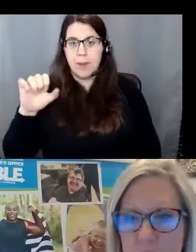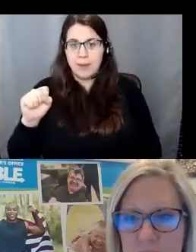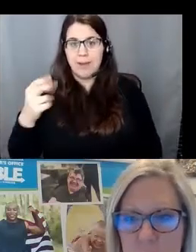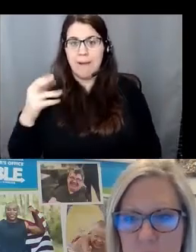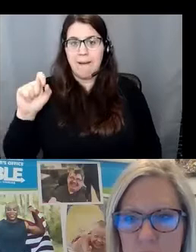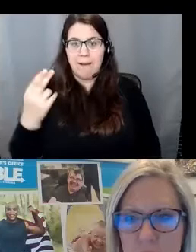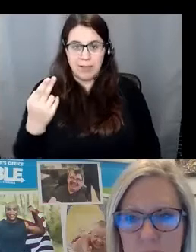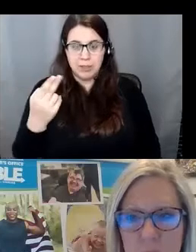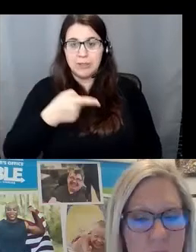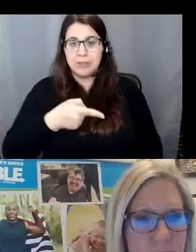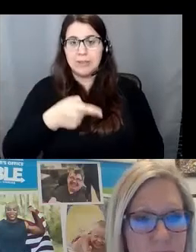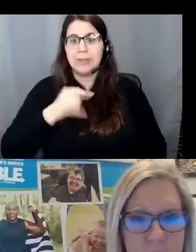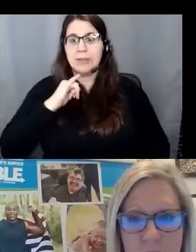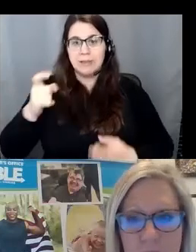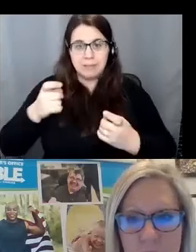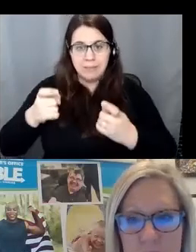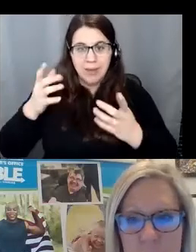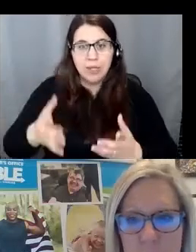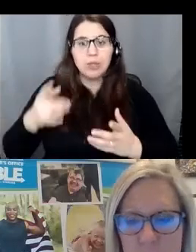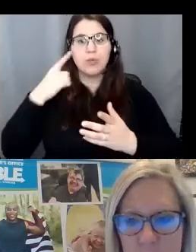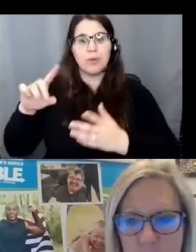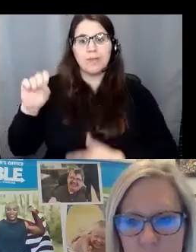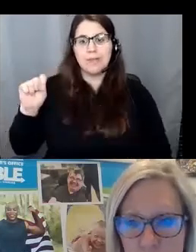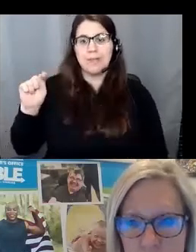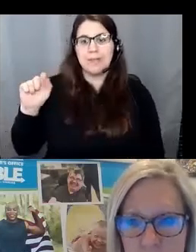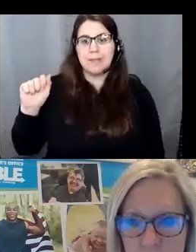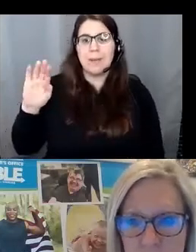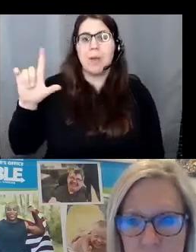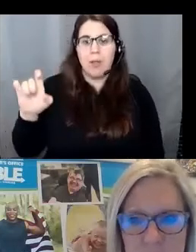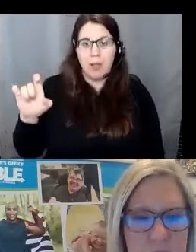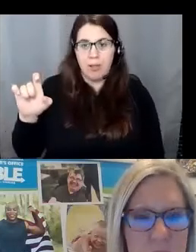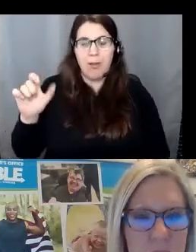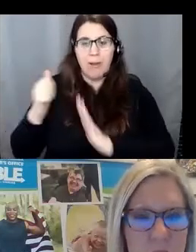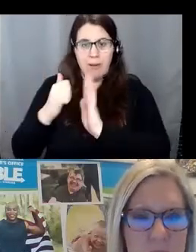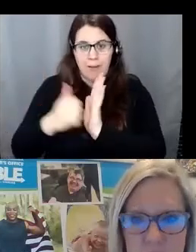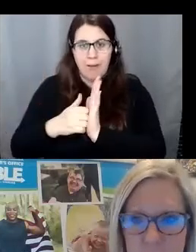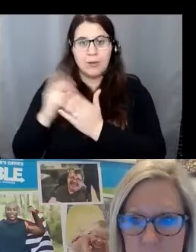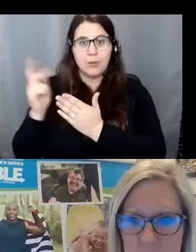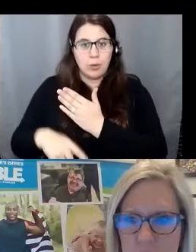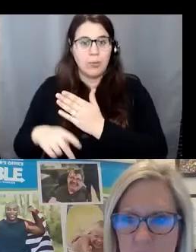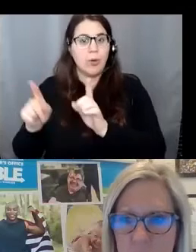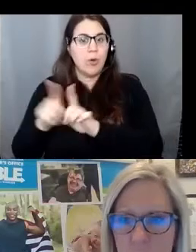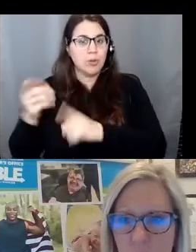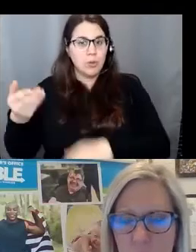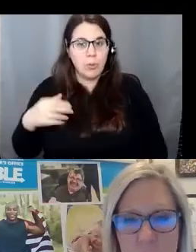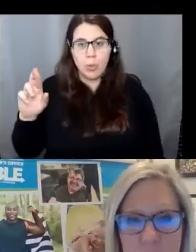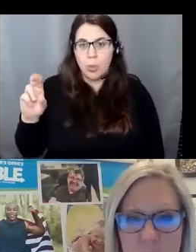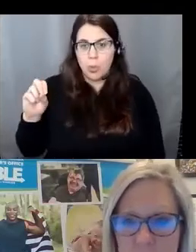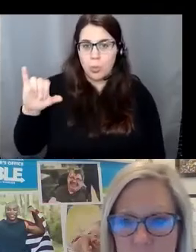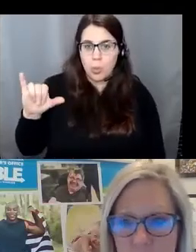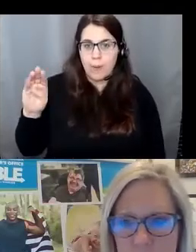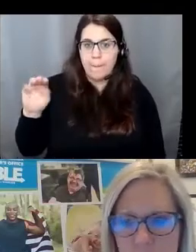Manager for Stable Accounts Program. And also please welcome Roy Mallory with Disability Rights of West Virginia, who will